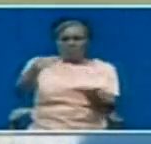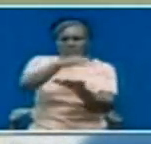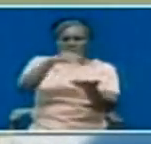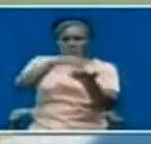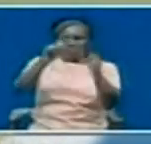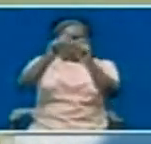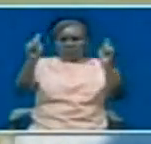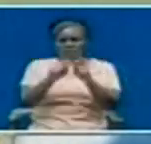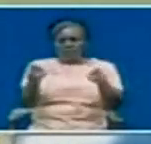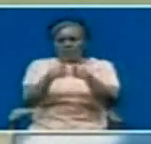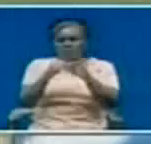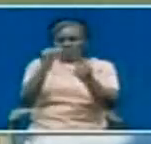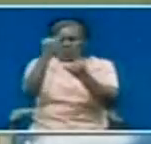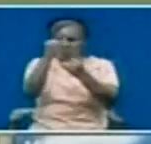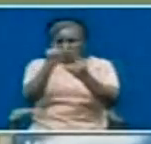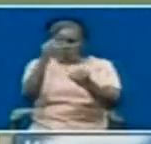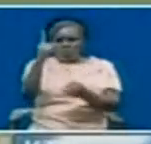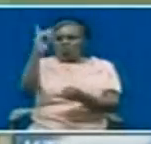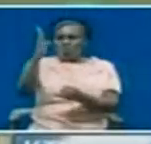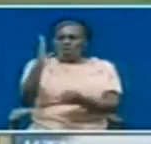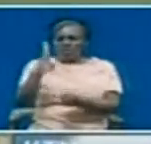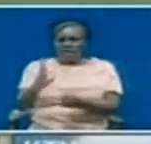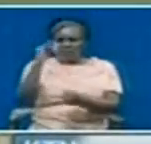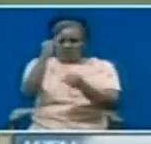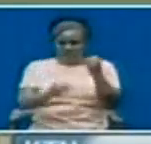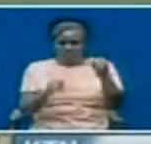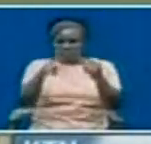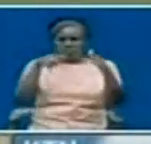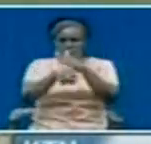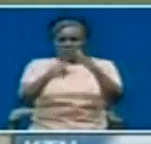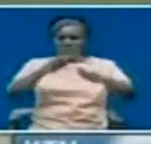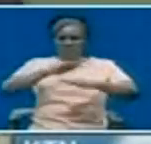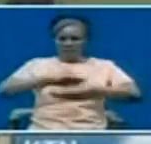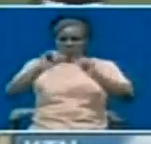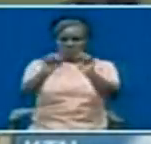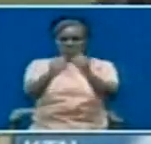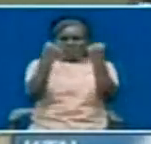team. In another quarter-final clash, as Steve Otieno's sixth-minute goal was enough to see